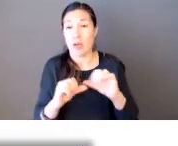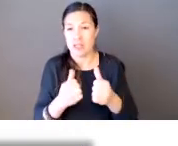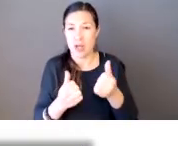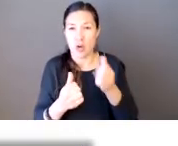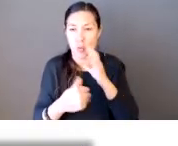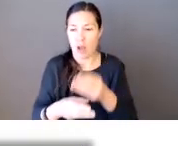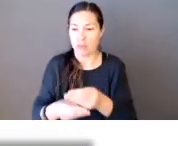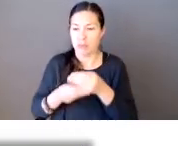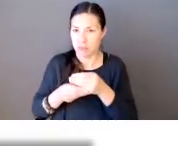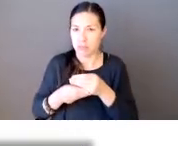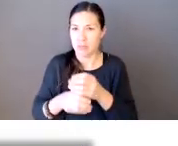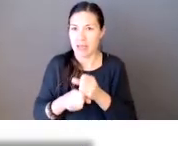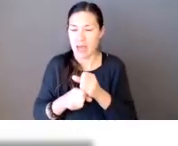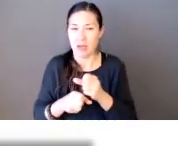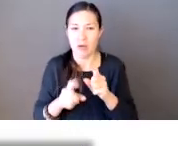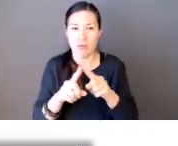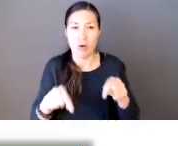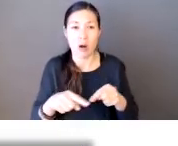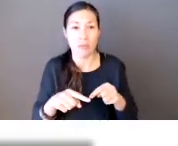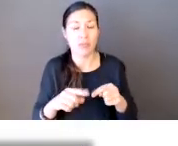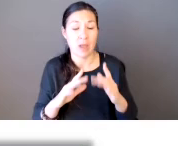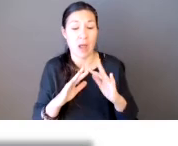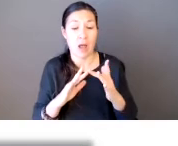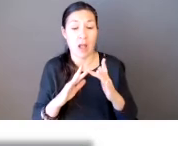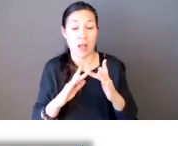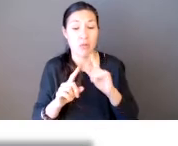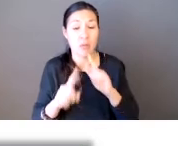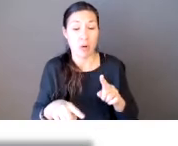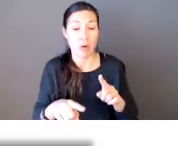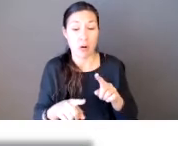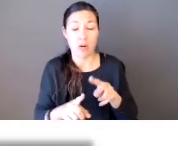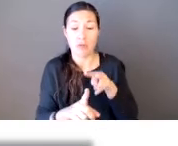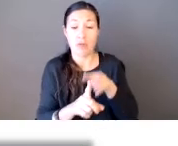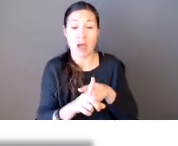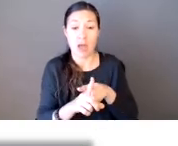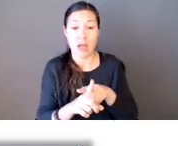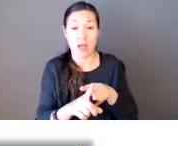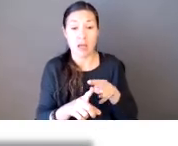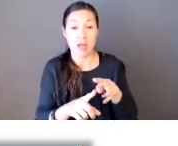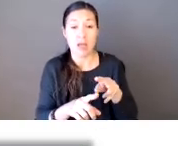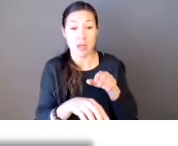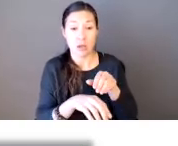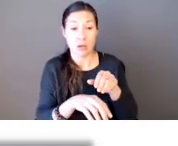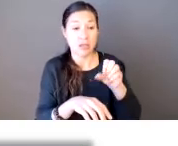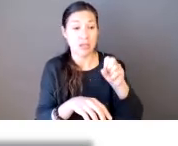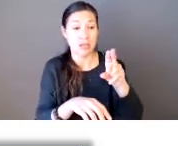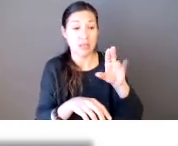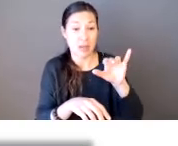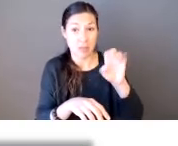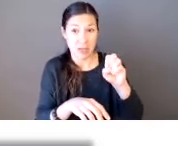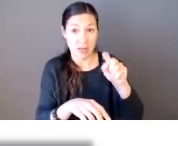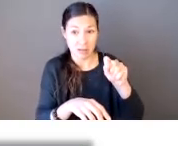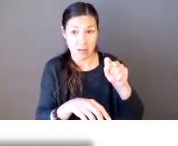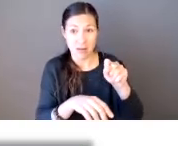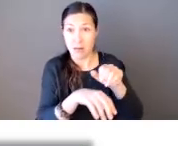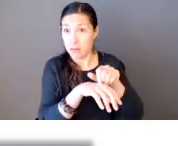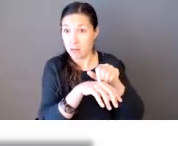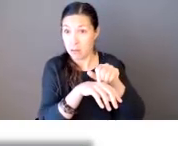say also that the online reports, when you file them, once you hit submit, they get dumped to the appropriate agency as